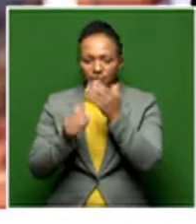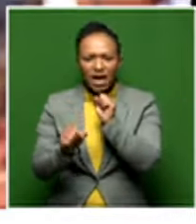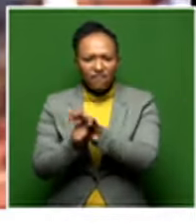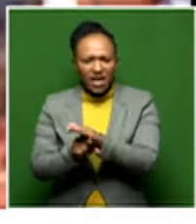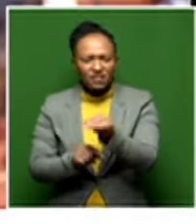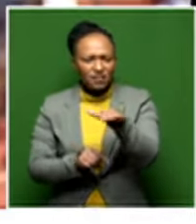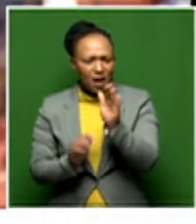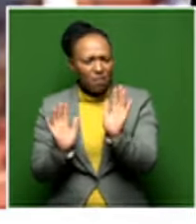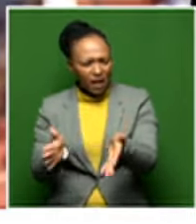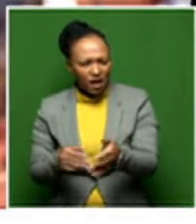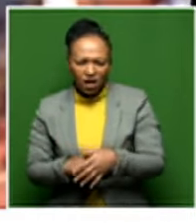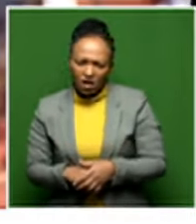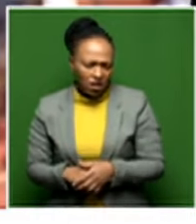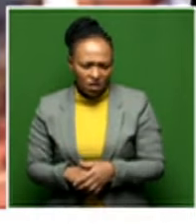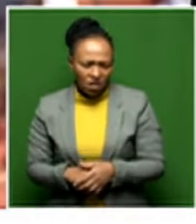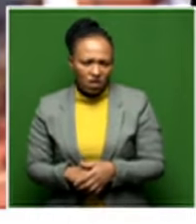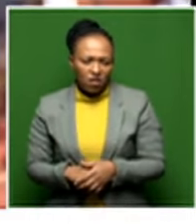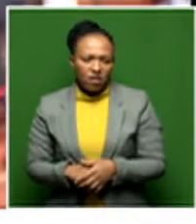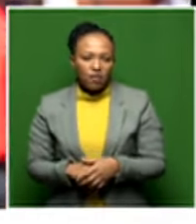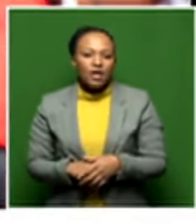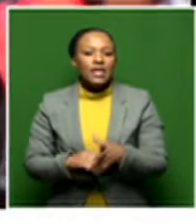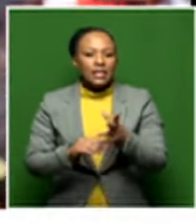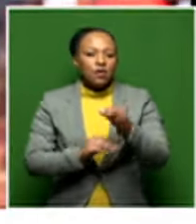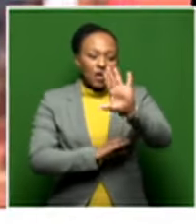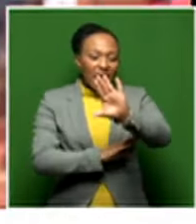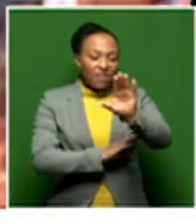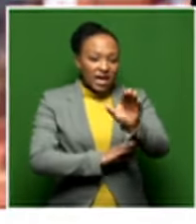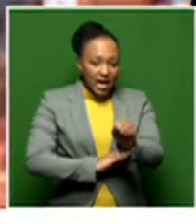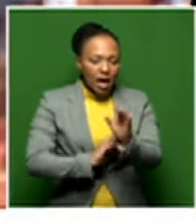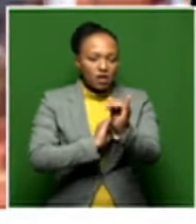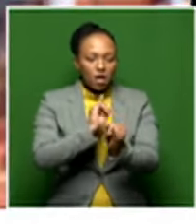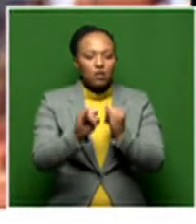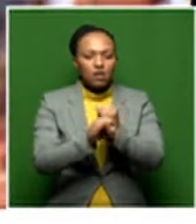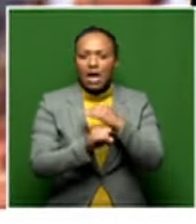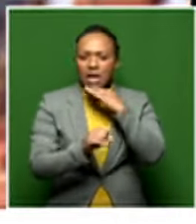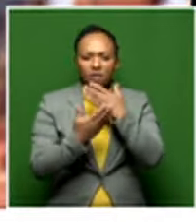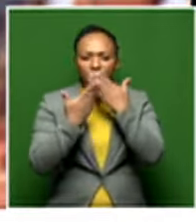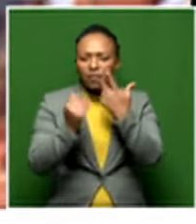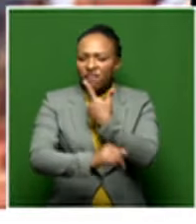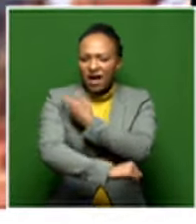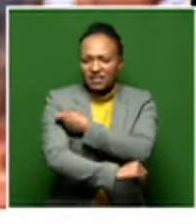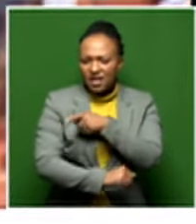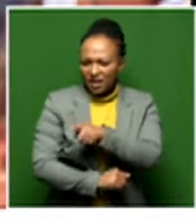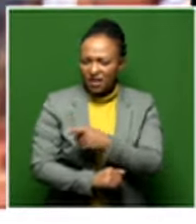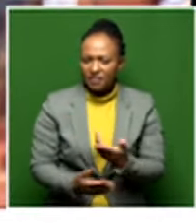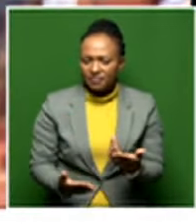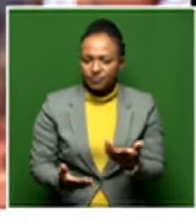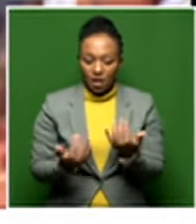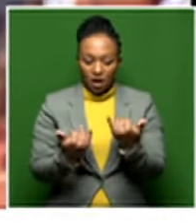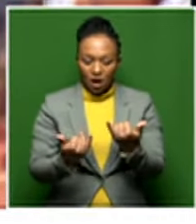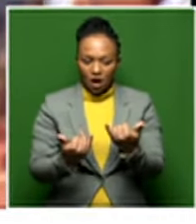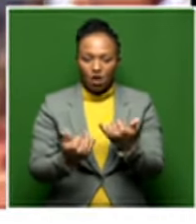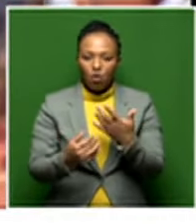alone. Virtually the whole globe is affected by vaccine shortages. Remembering that all at the moment